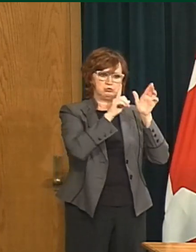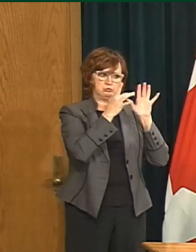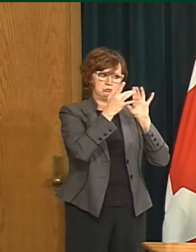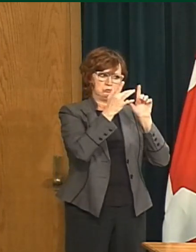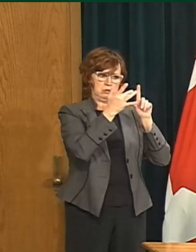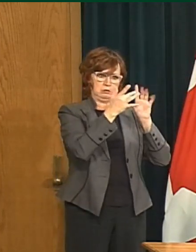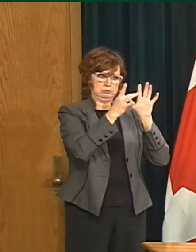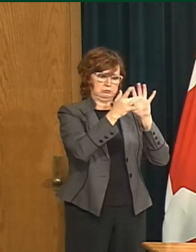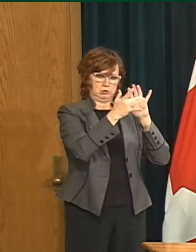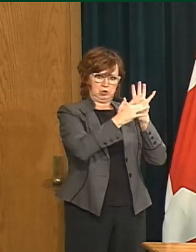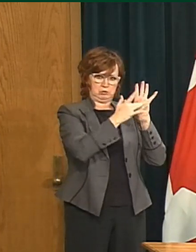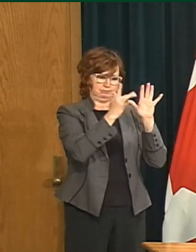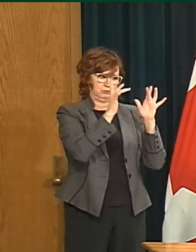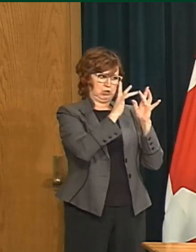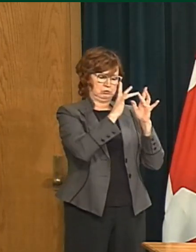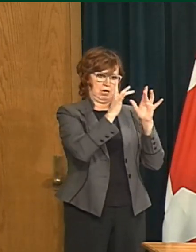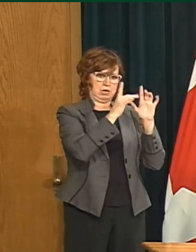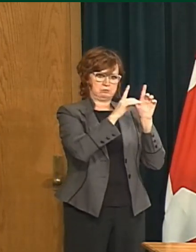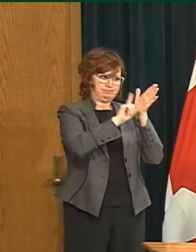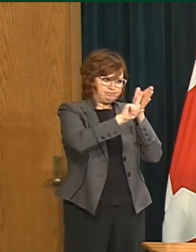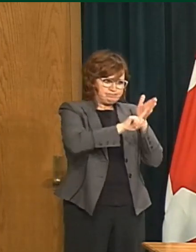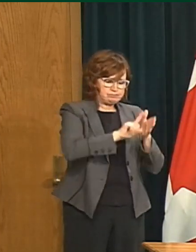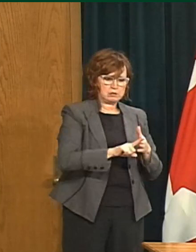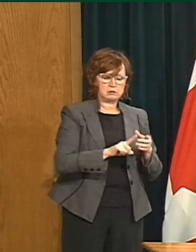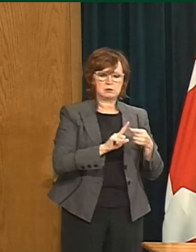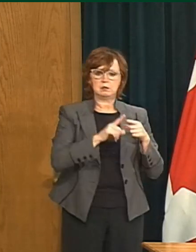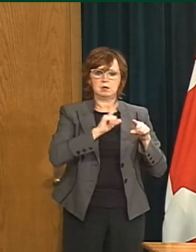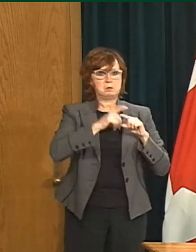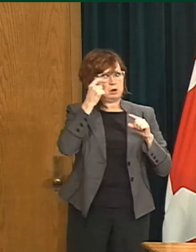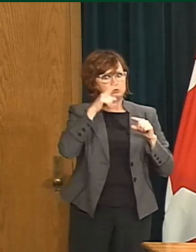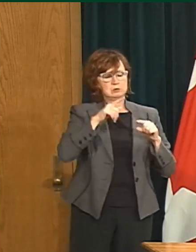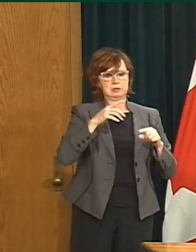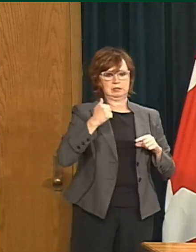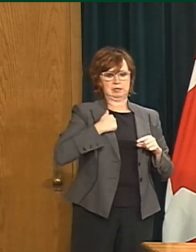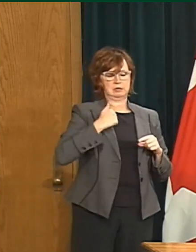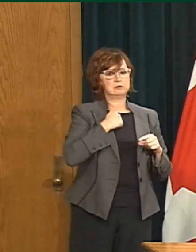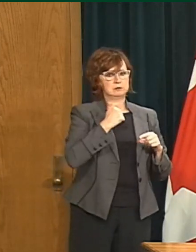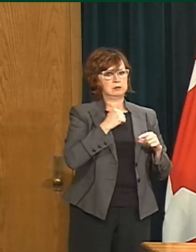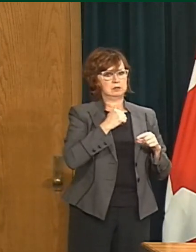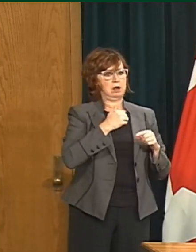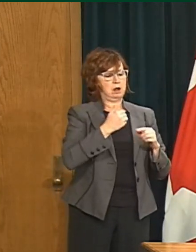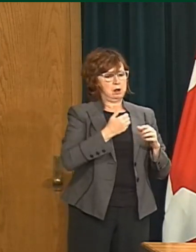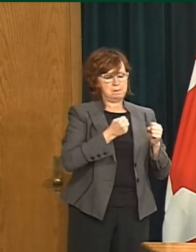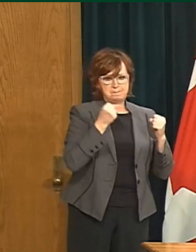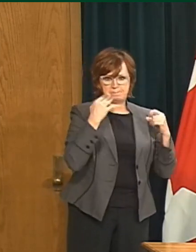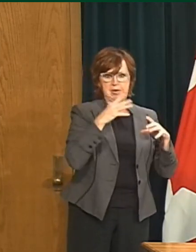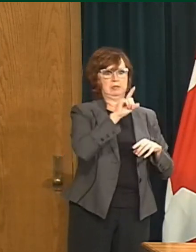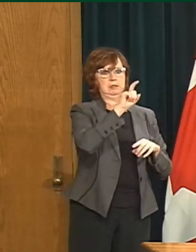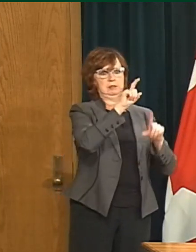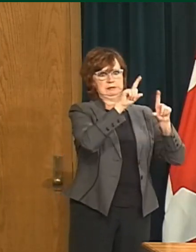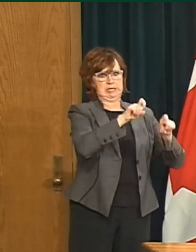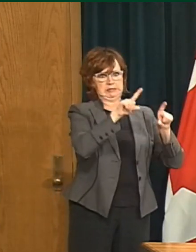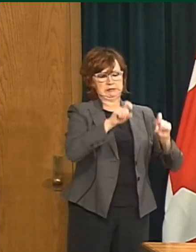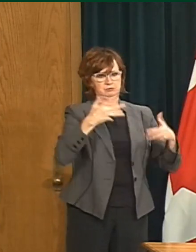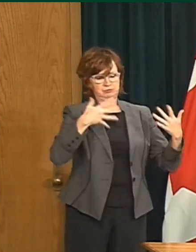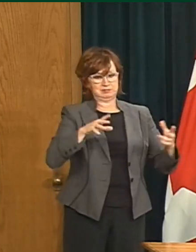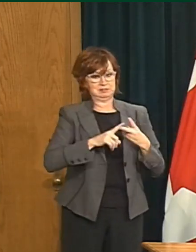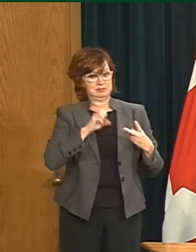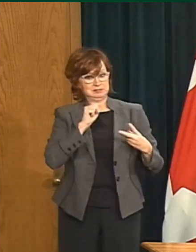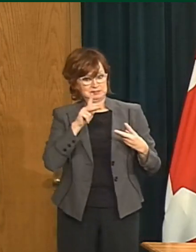world, and Saskatchewan has one of the highest testing rates in Canada. But we can always do better, and we